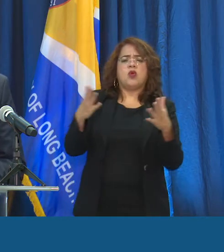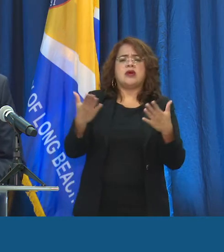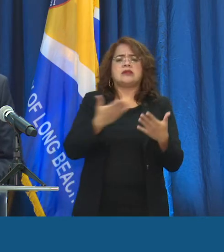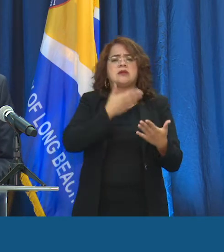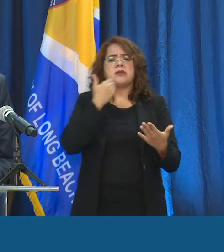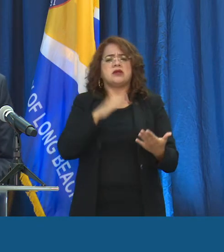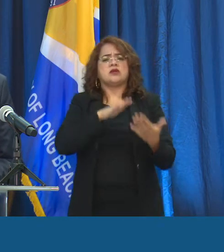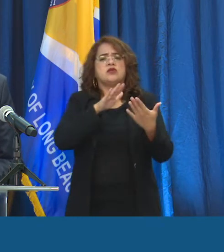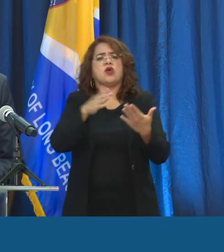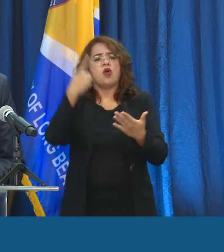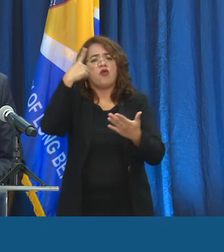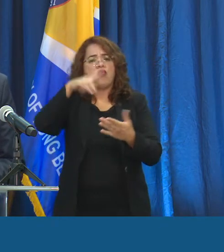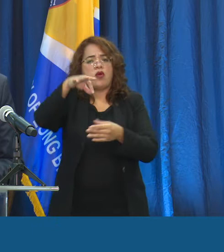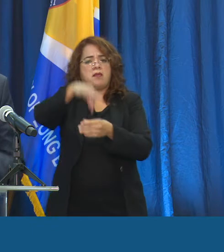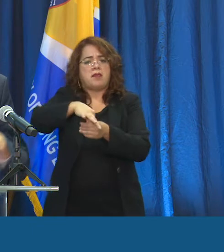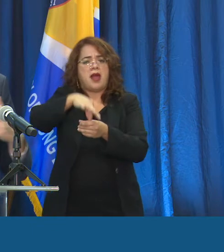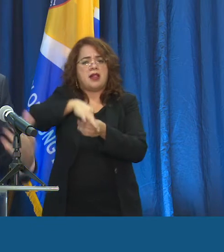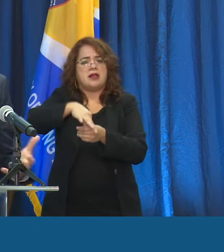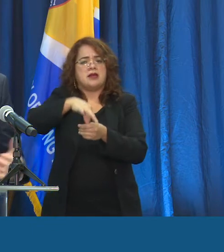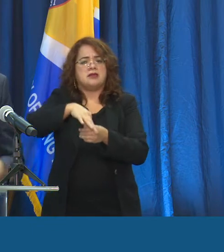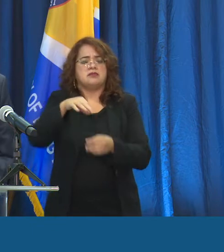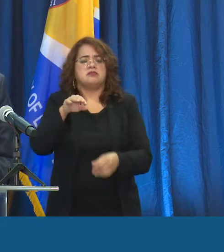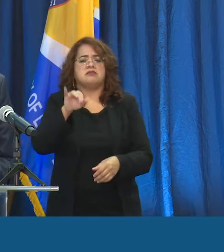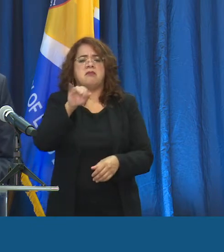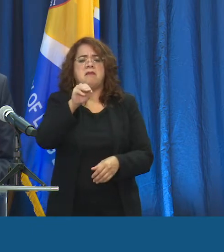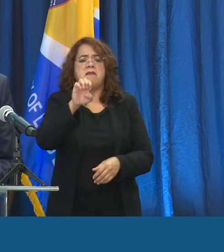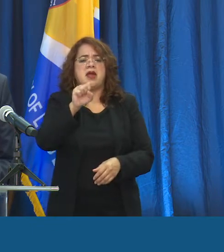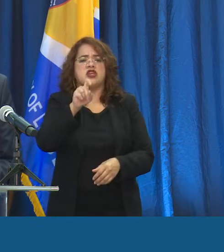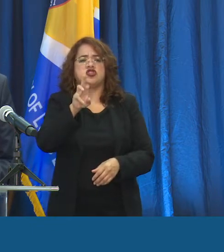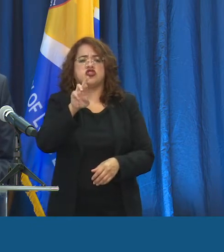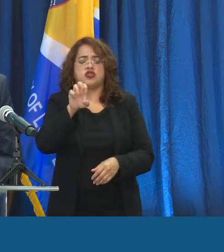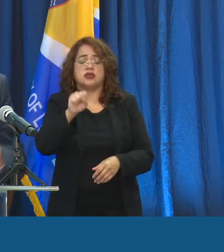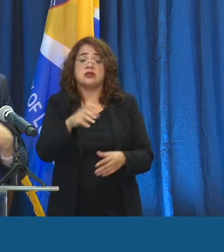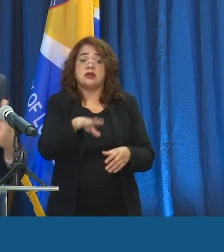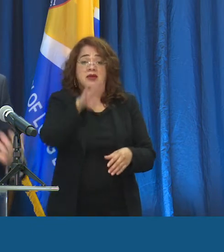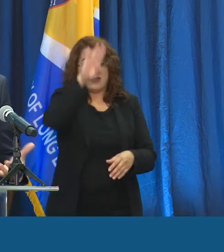potential ballot measure. We'll have a fire diversity recruitment